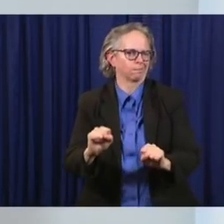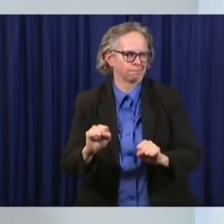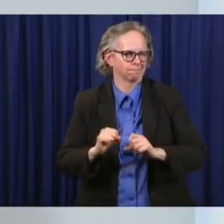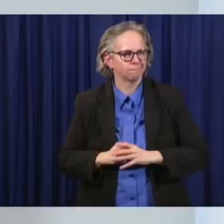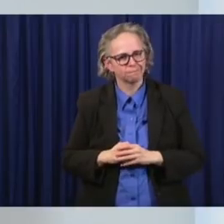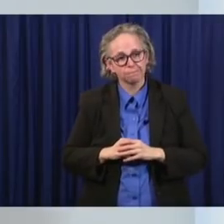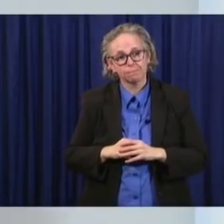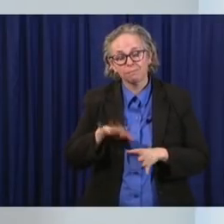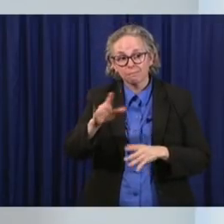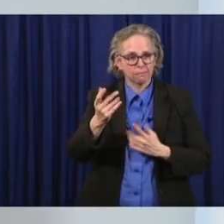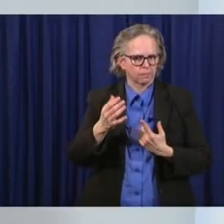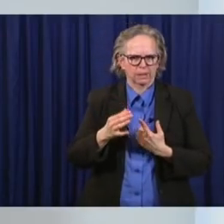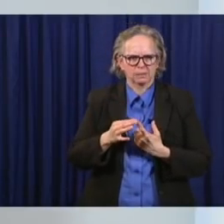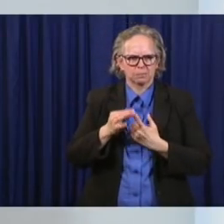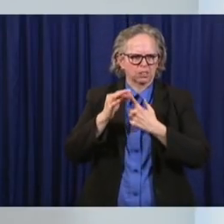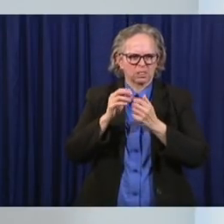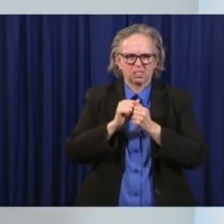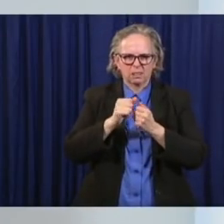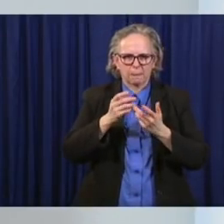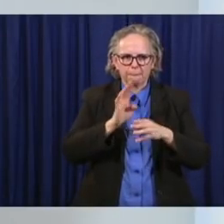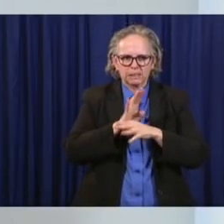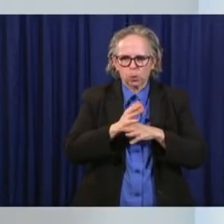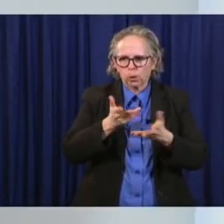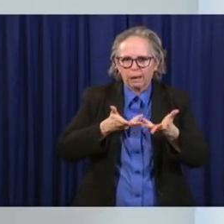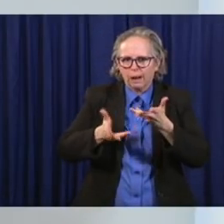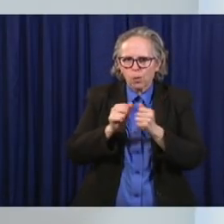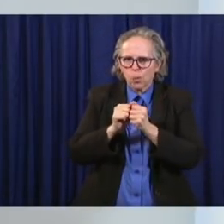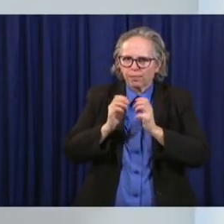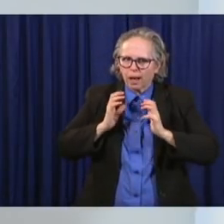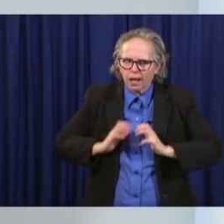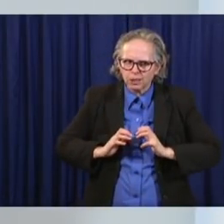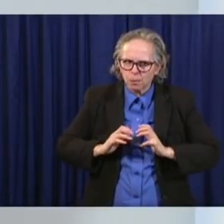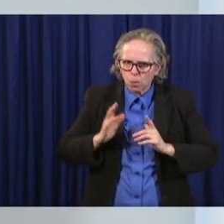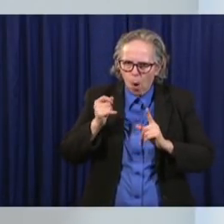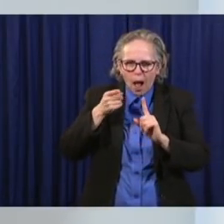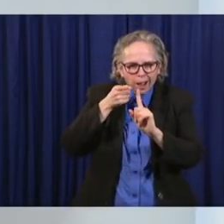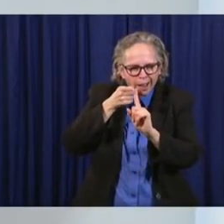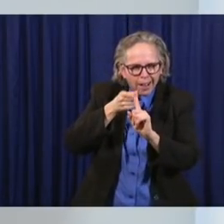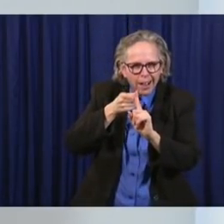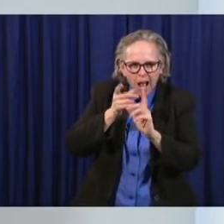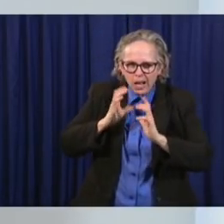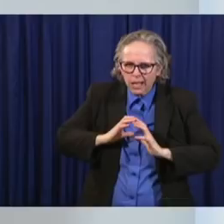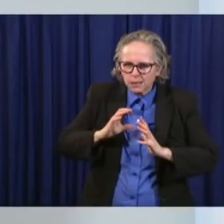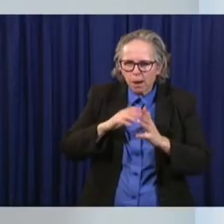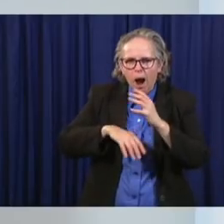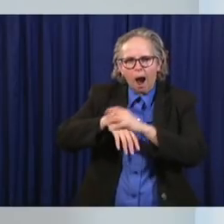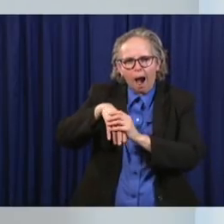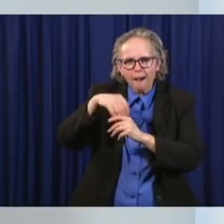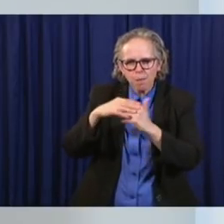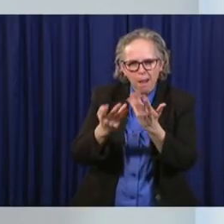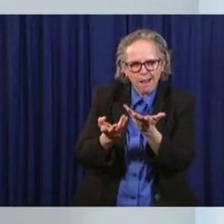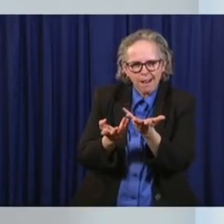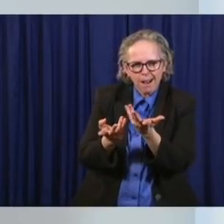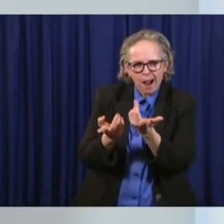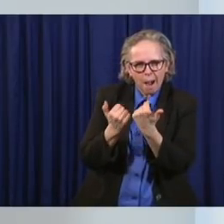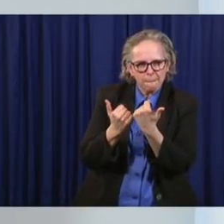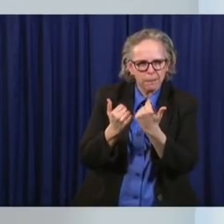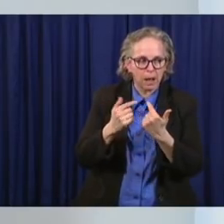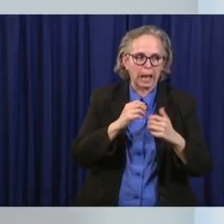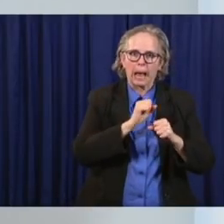with customers, they want to make them feel comfortable. They want to make their employees feel comfortable. And I think that you will see many of